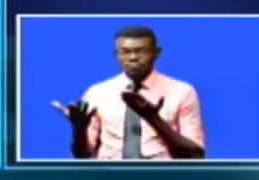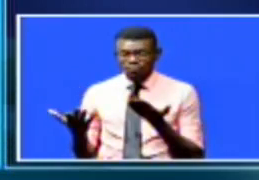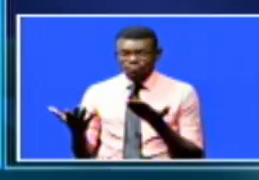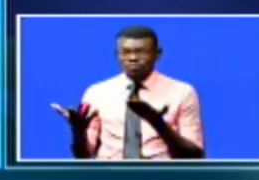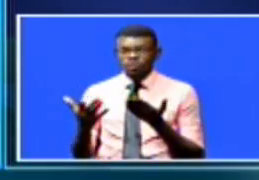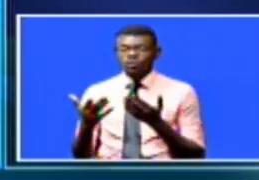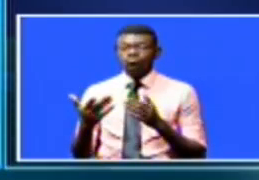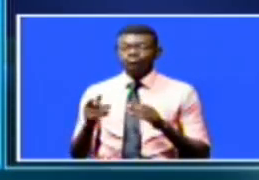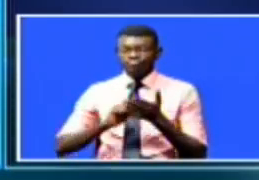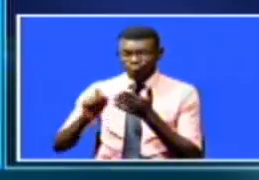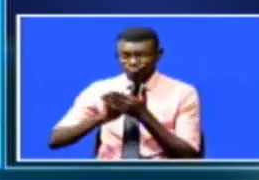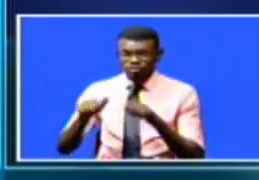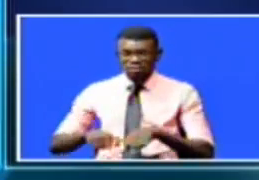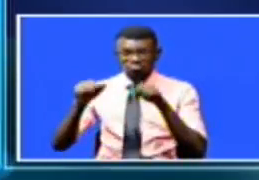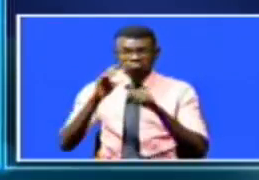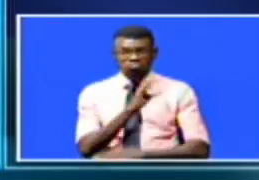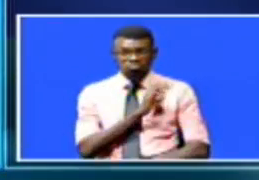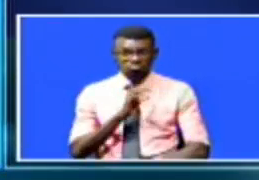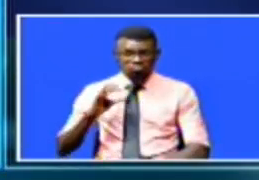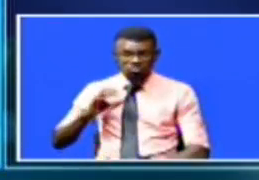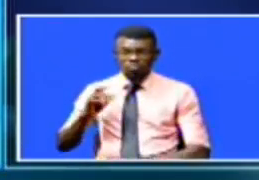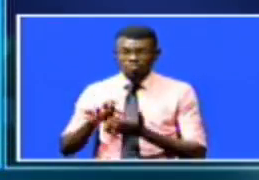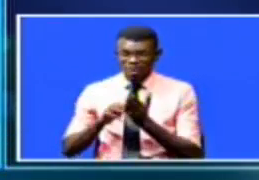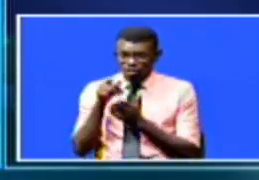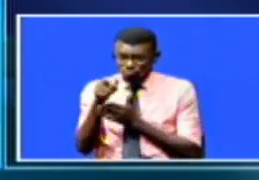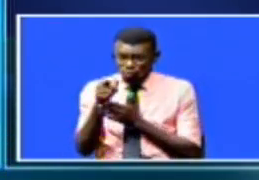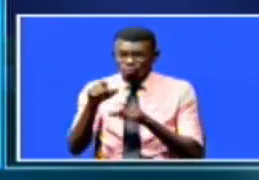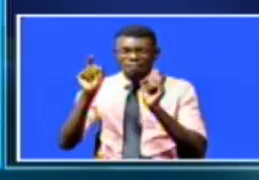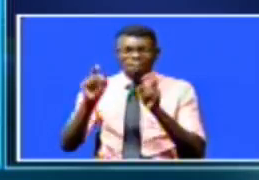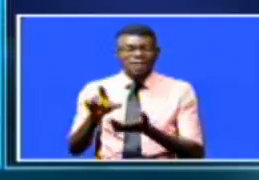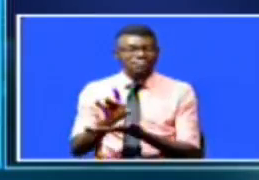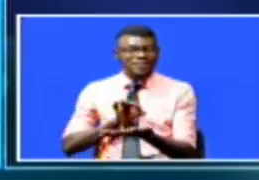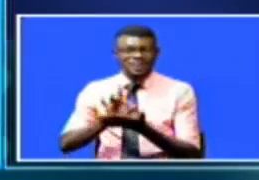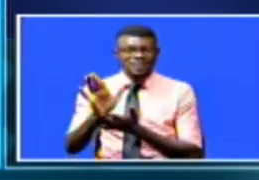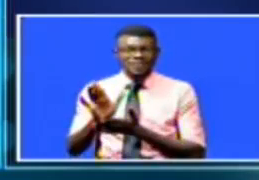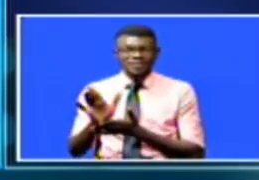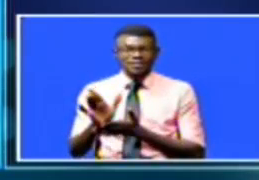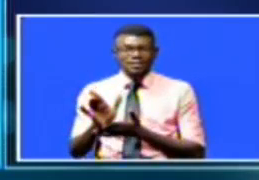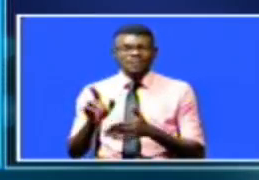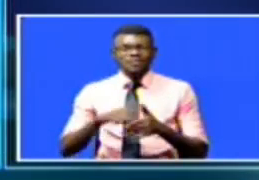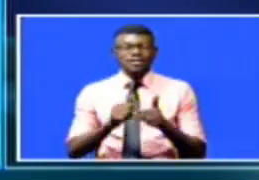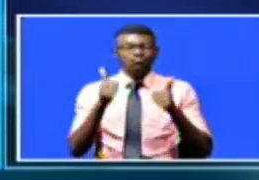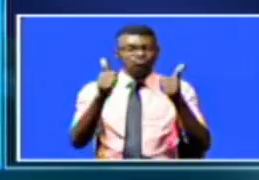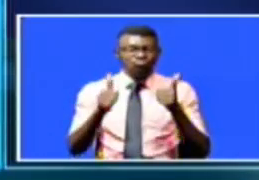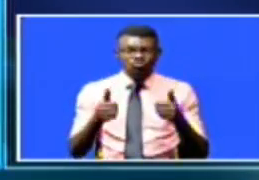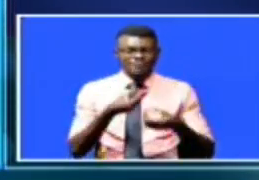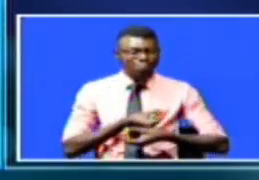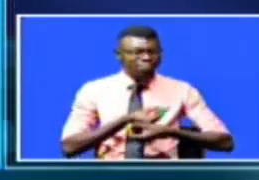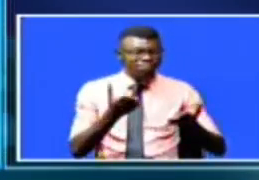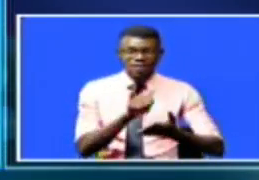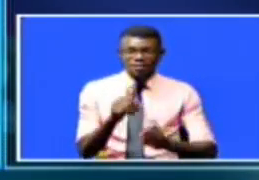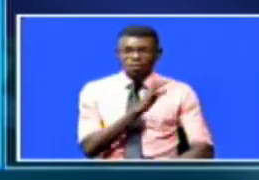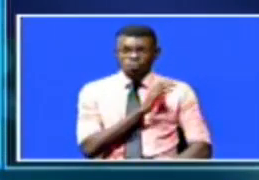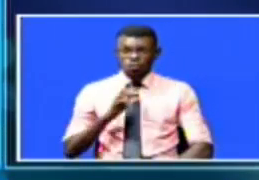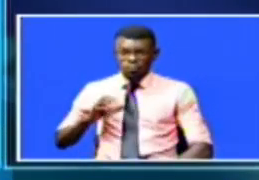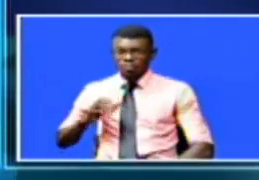in committee, that the senator is to be discharged from the select committee, shall forthwith convey the notice to the relevant committee, and such notice shall take effect